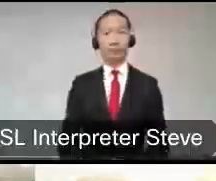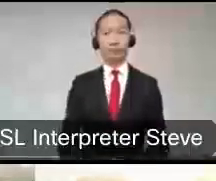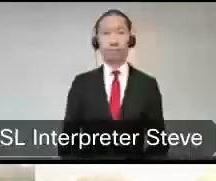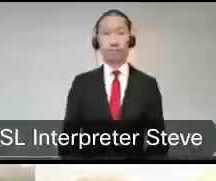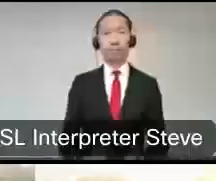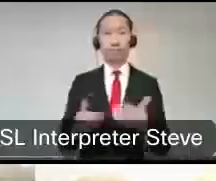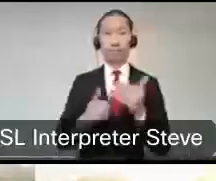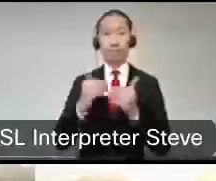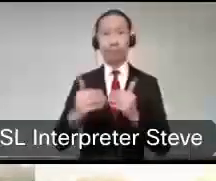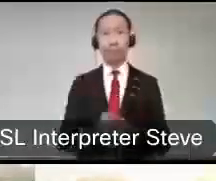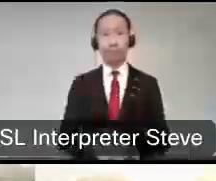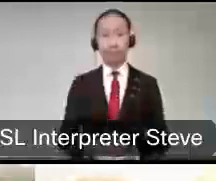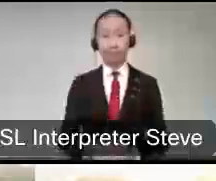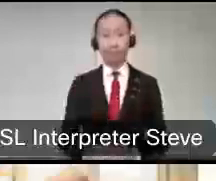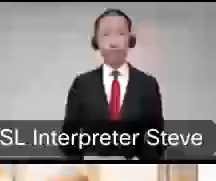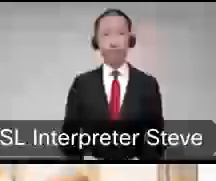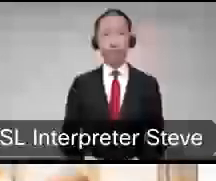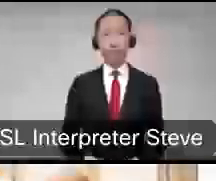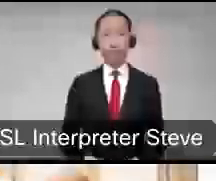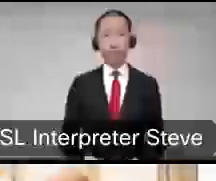Next slide, please.